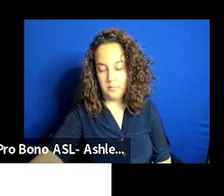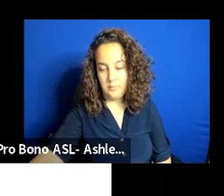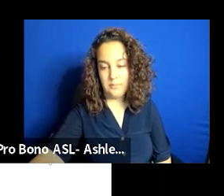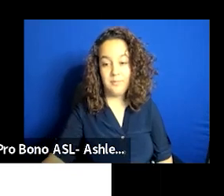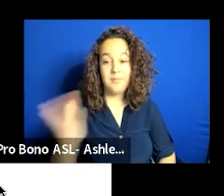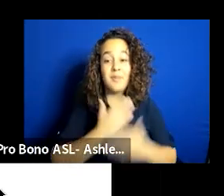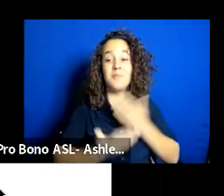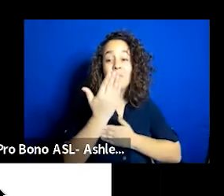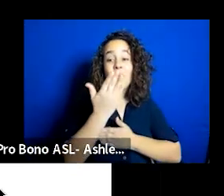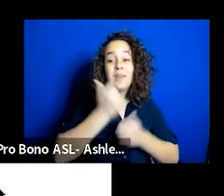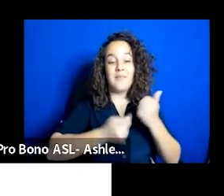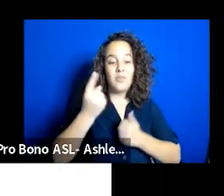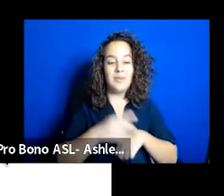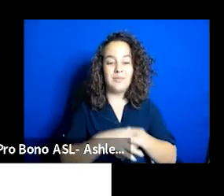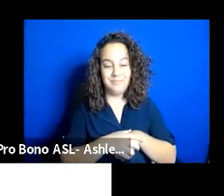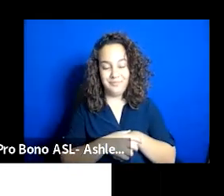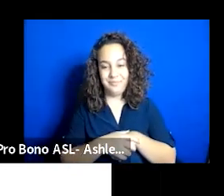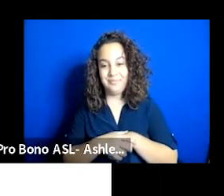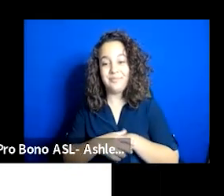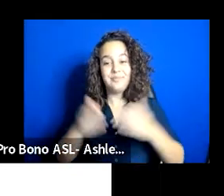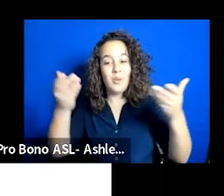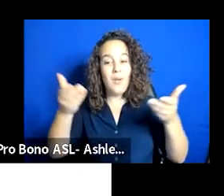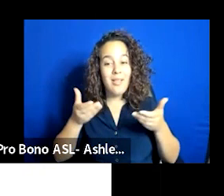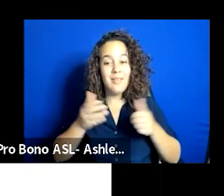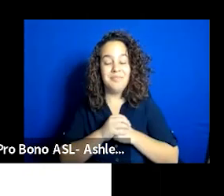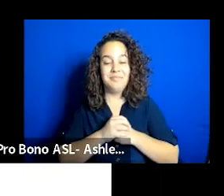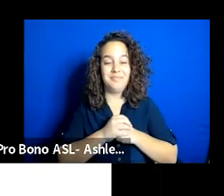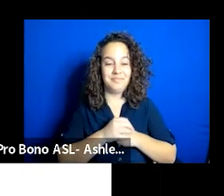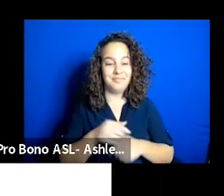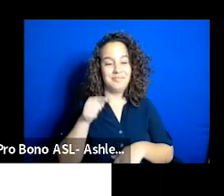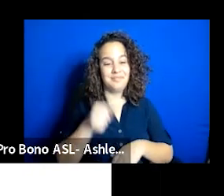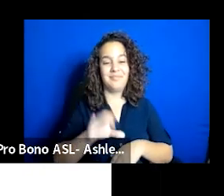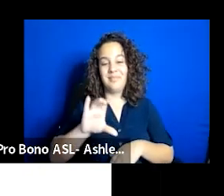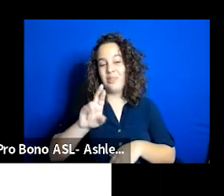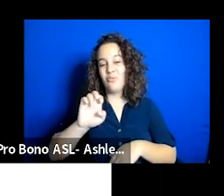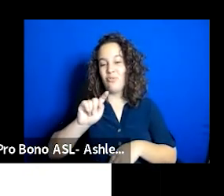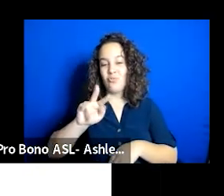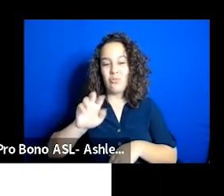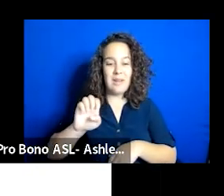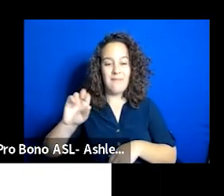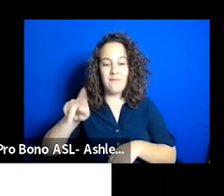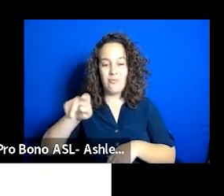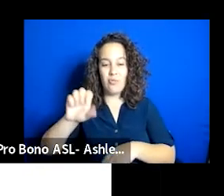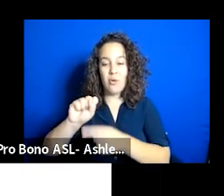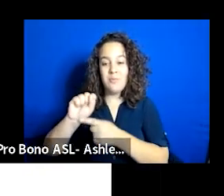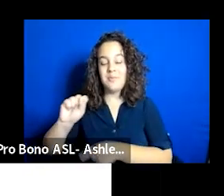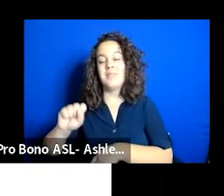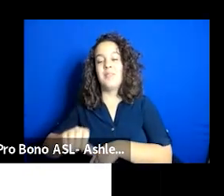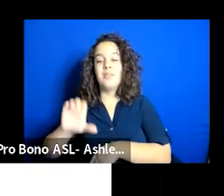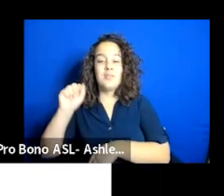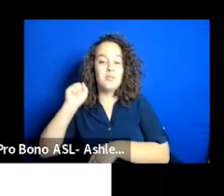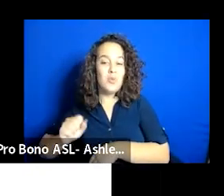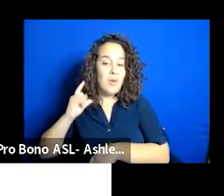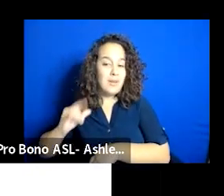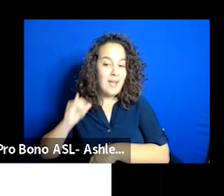Good morning, everyone. Welcome to Creative Inland SoCal's info session. I'm Kristen Dolan.